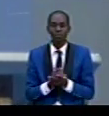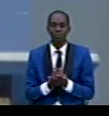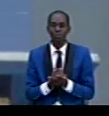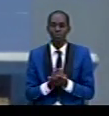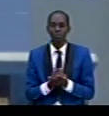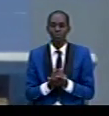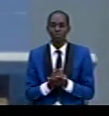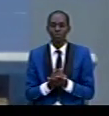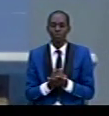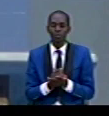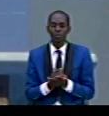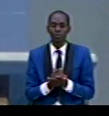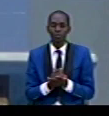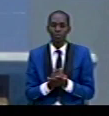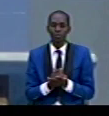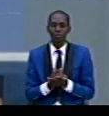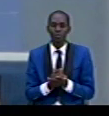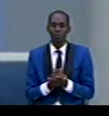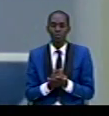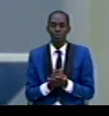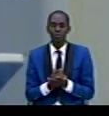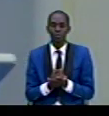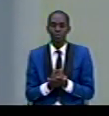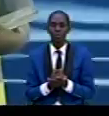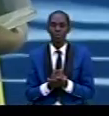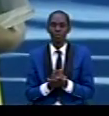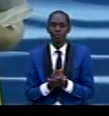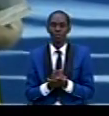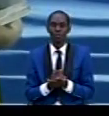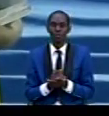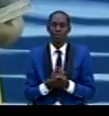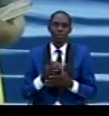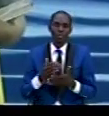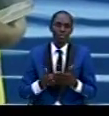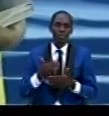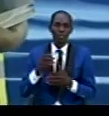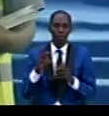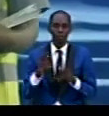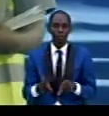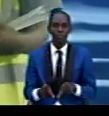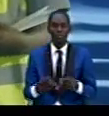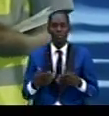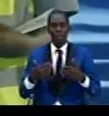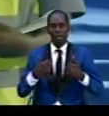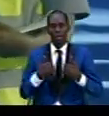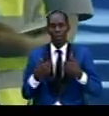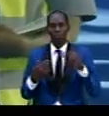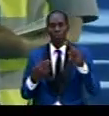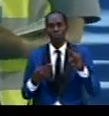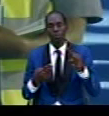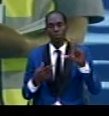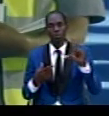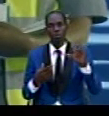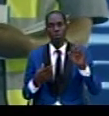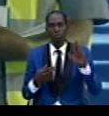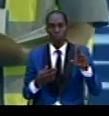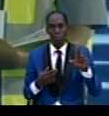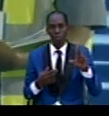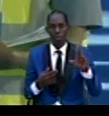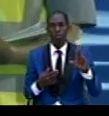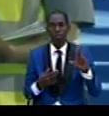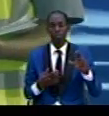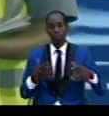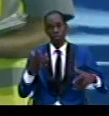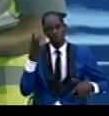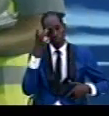Chioma. She was actually diagnosed to be having peptic ulcer disease. That is, she's been having